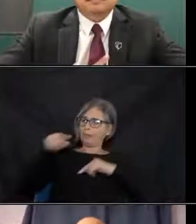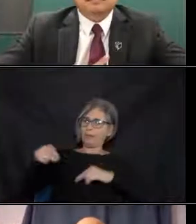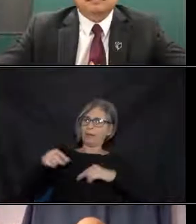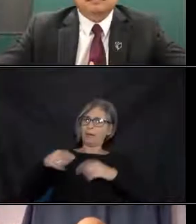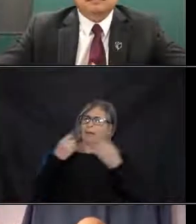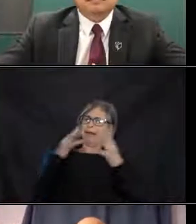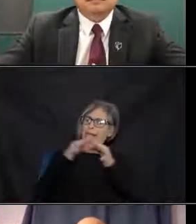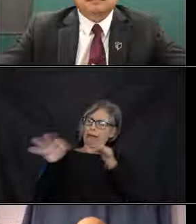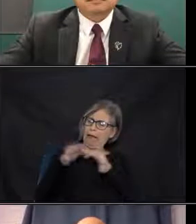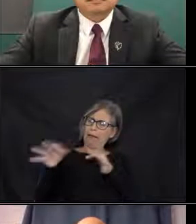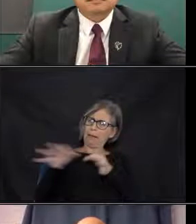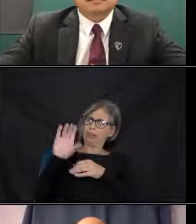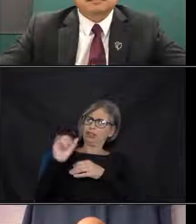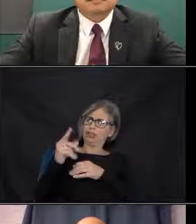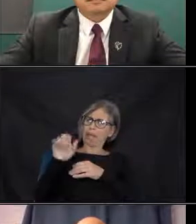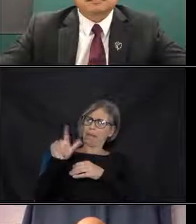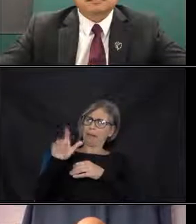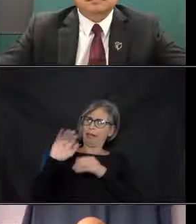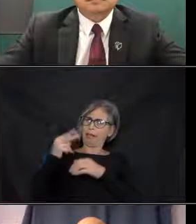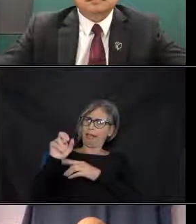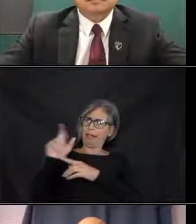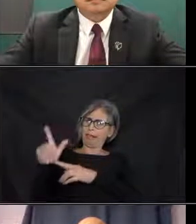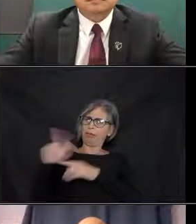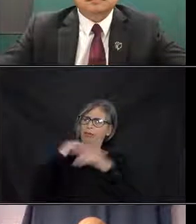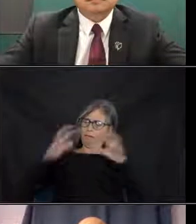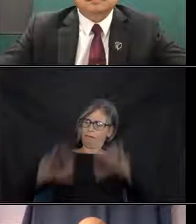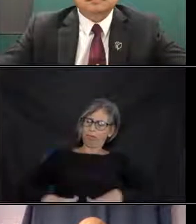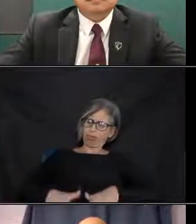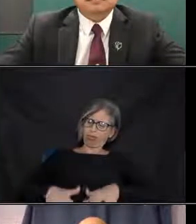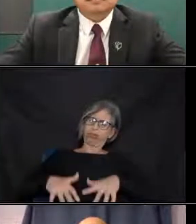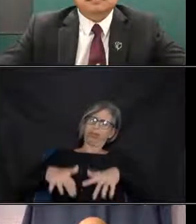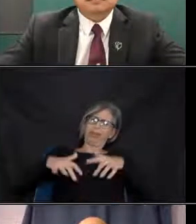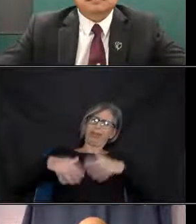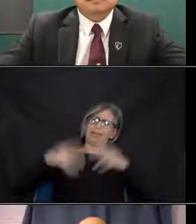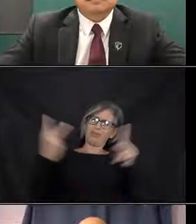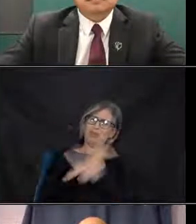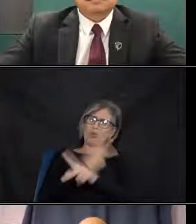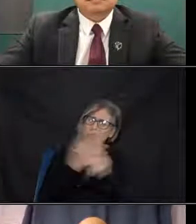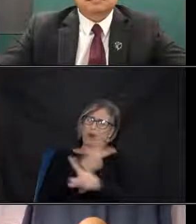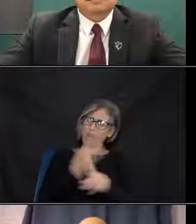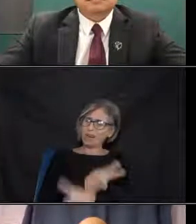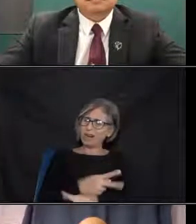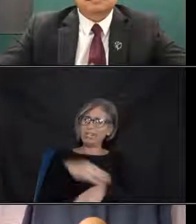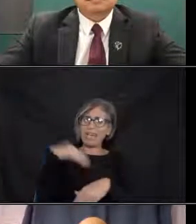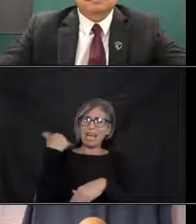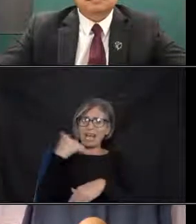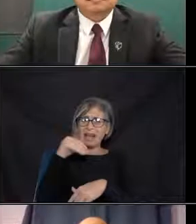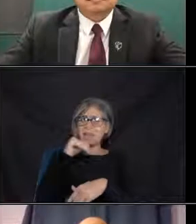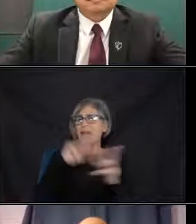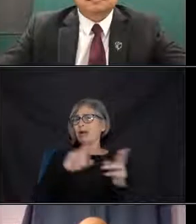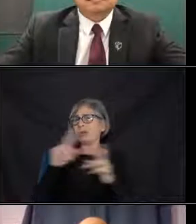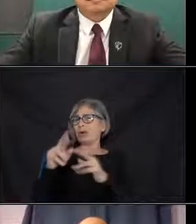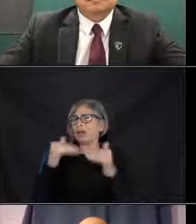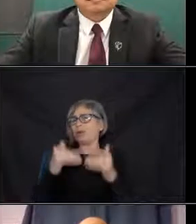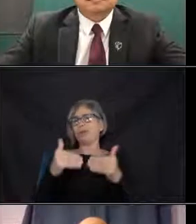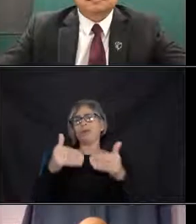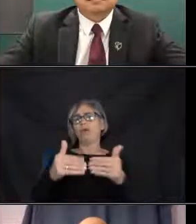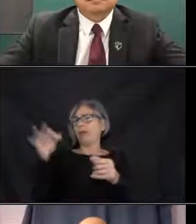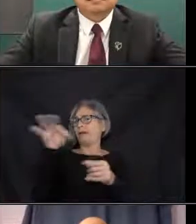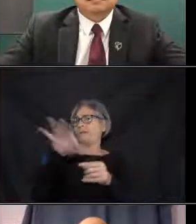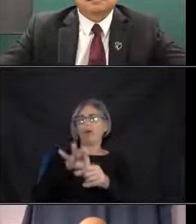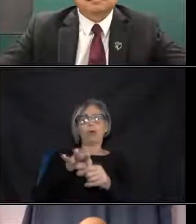from people in Chapel Hill regarding flooding that has gotten worse, and I'm not ready to move forward in voting to